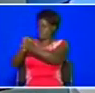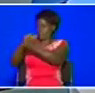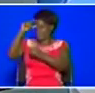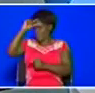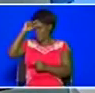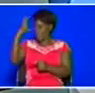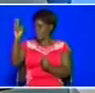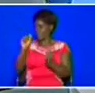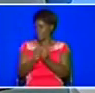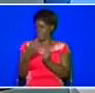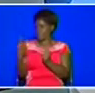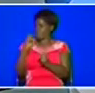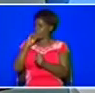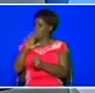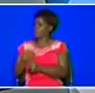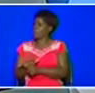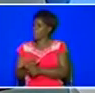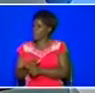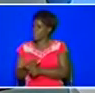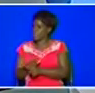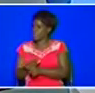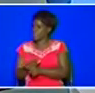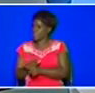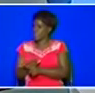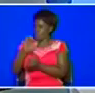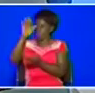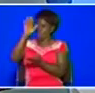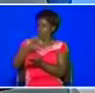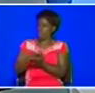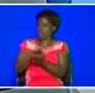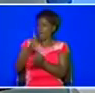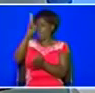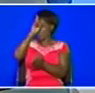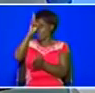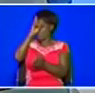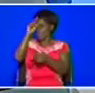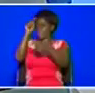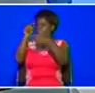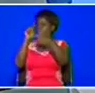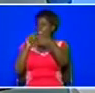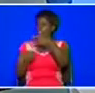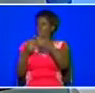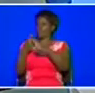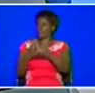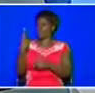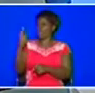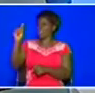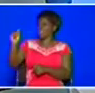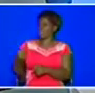administration's 2013 promise mm-hmm. was that they were going to lower the policing ratio from